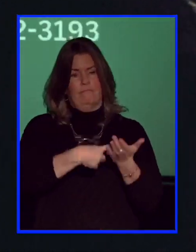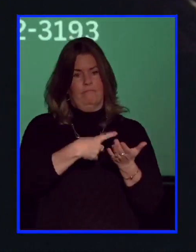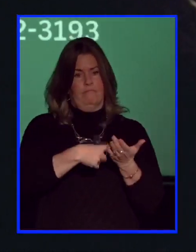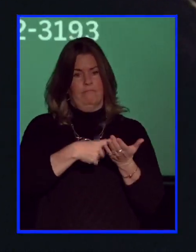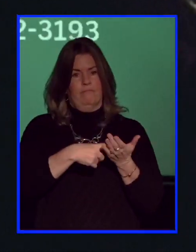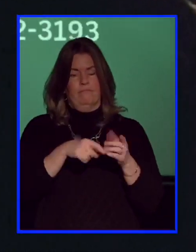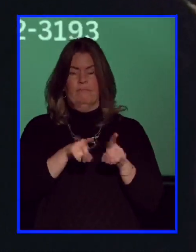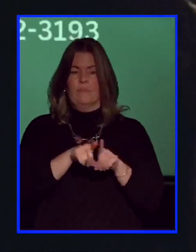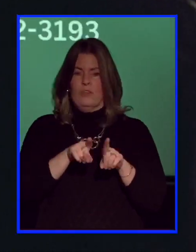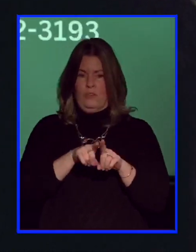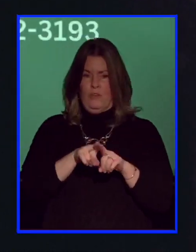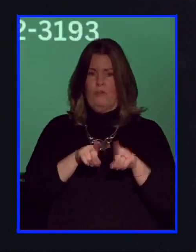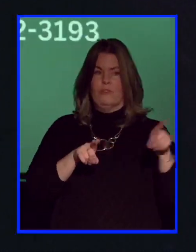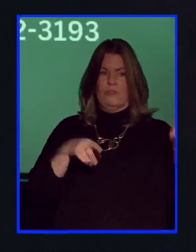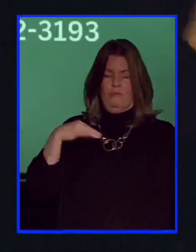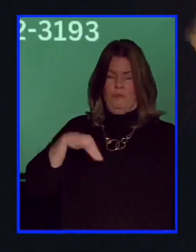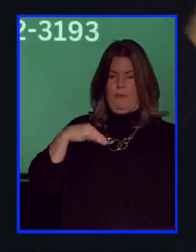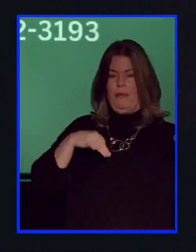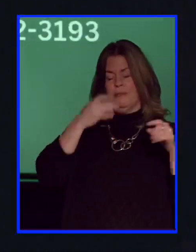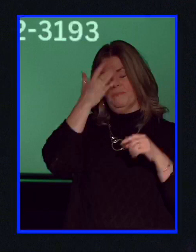King and Susan Collins,